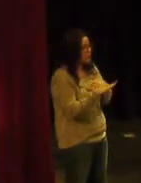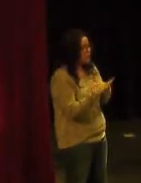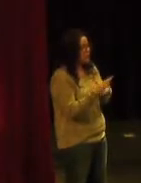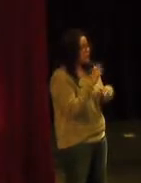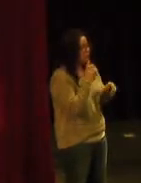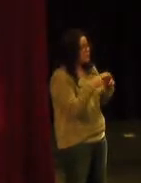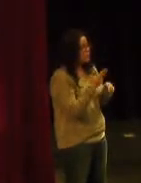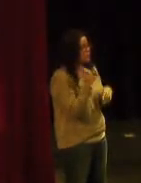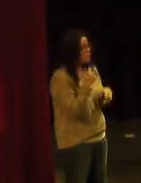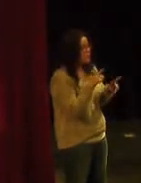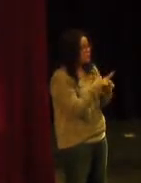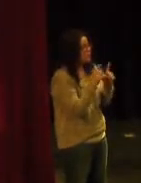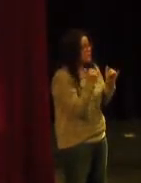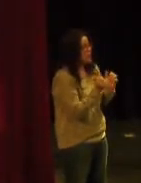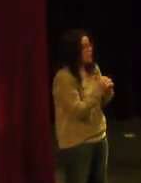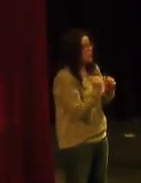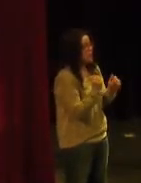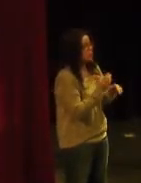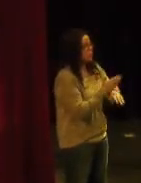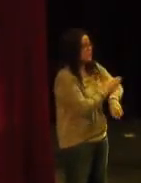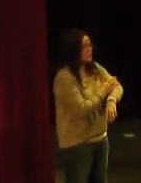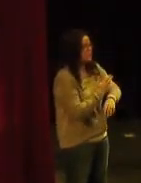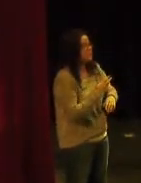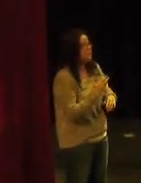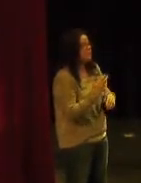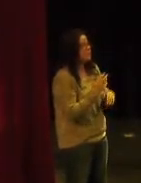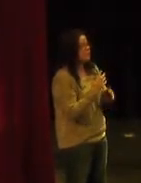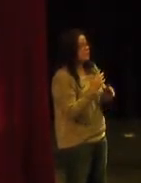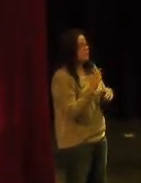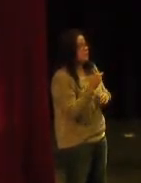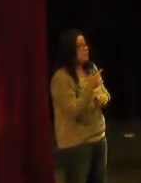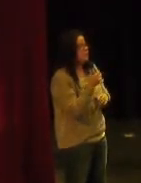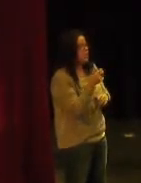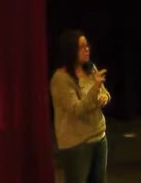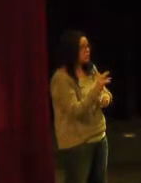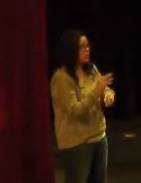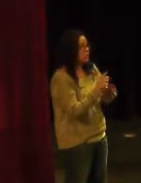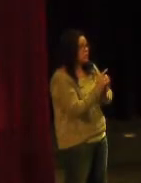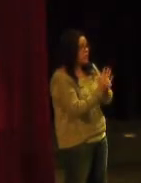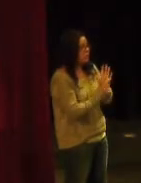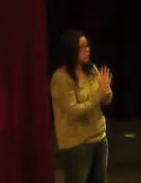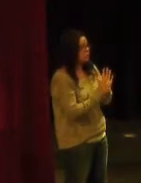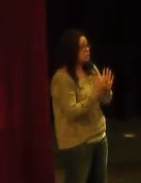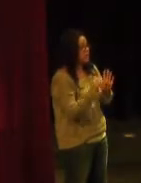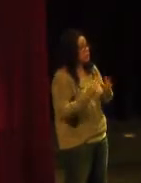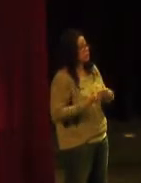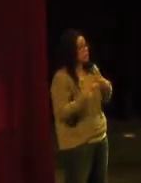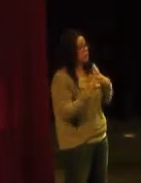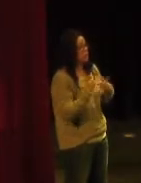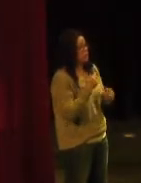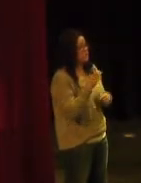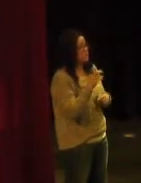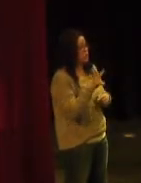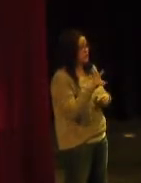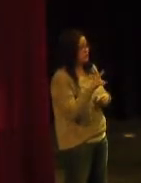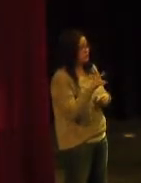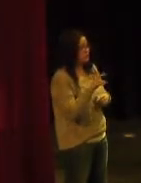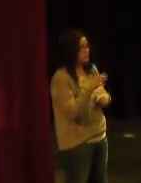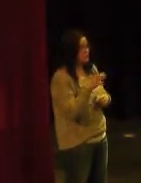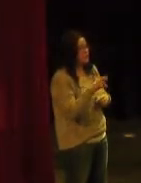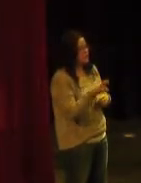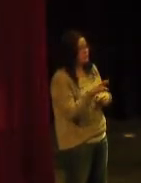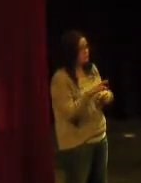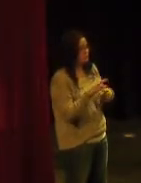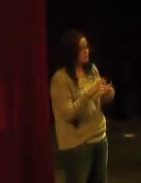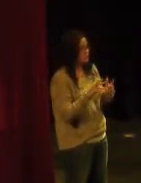now, with our progressive immigration laws that were inspired by the Civil Rights Movement, only about 25,000 people from